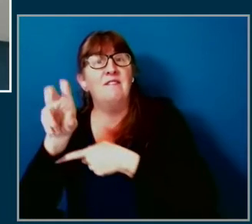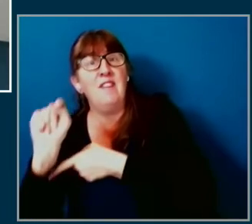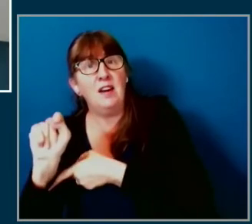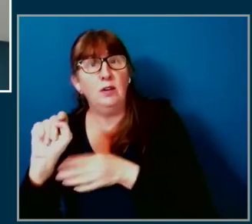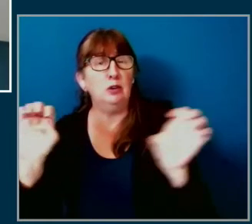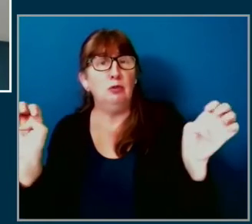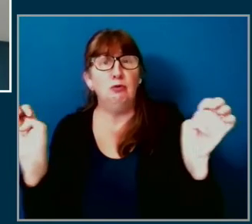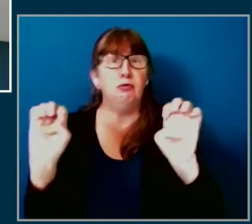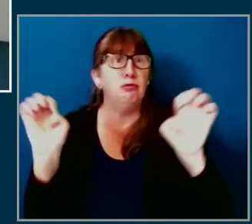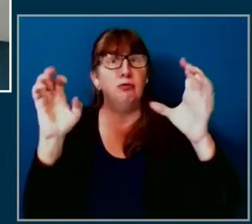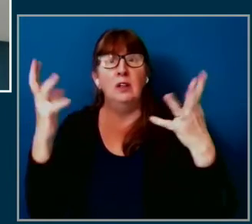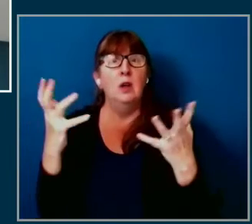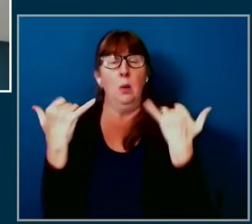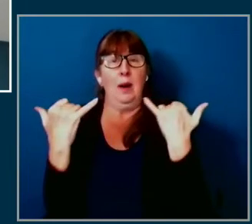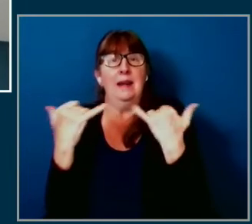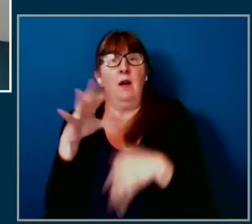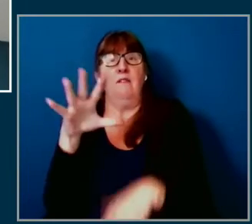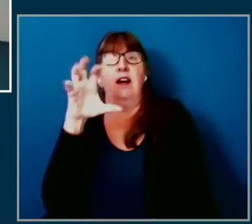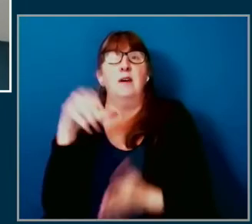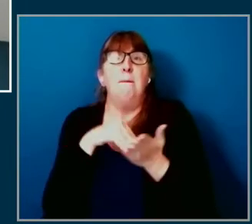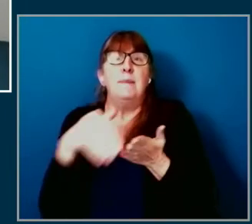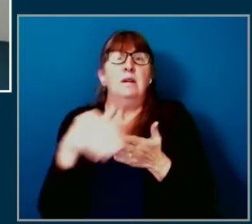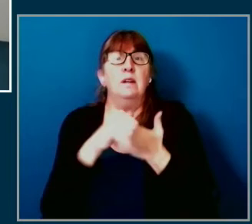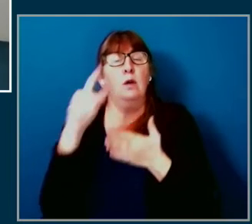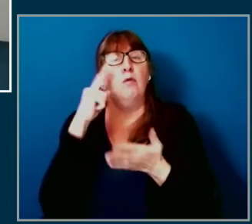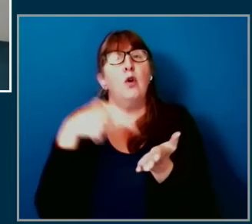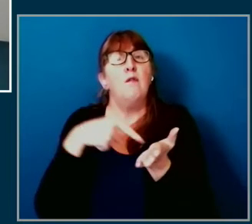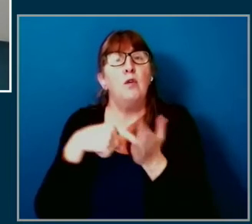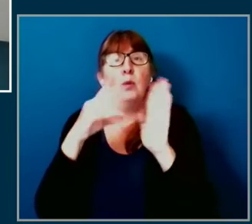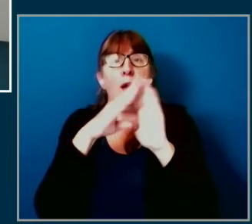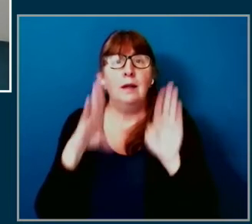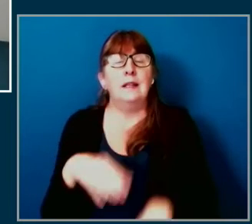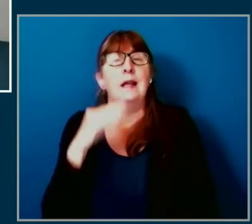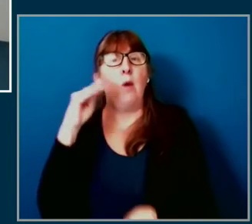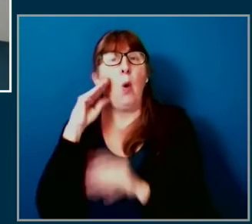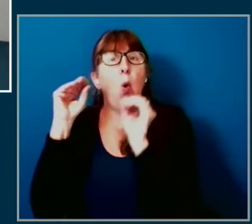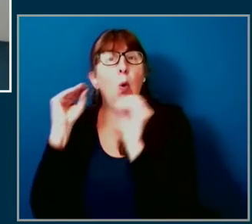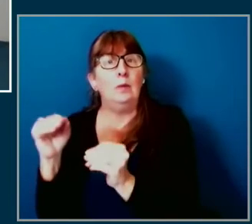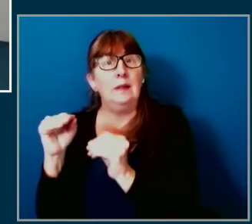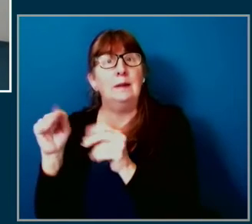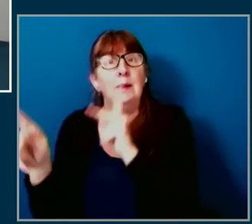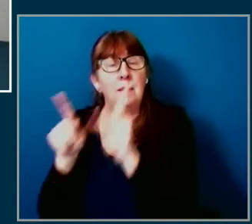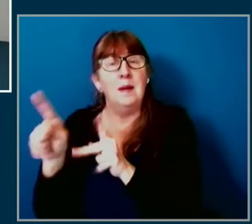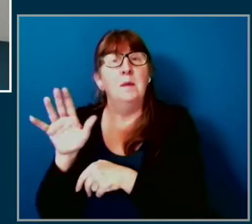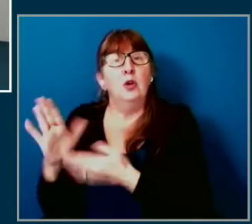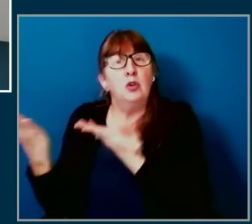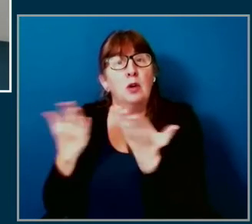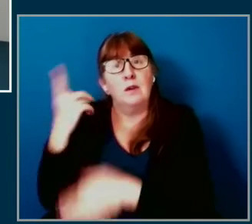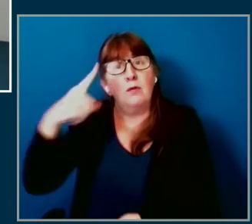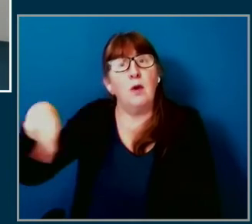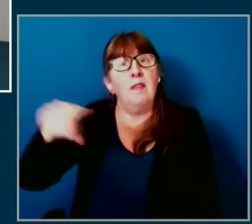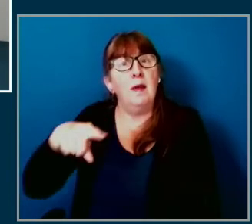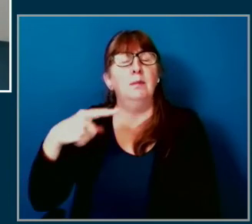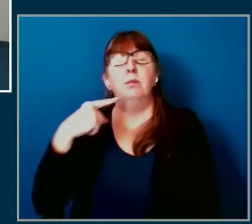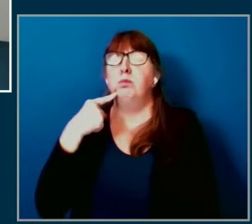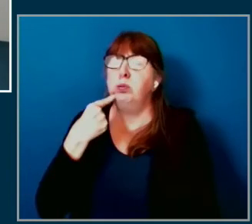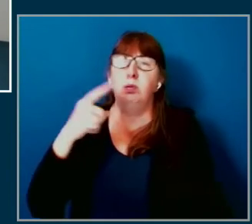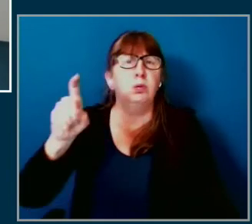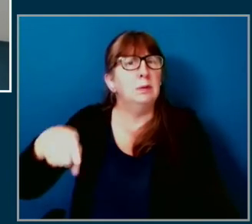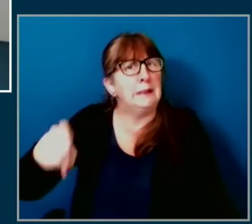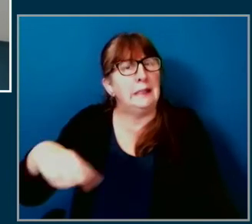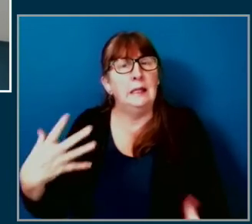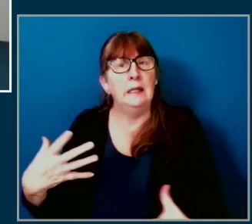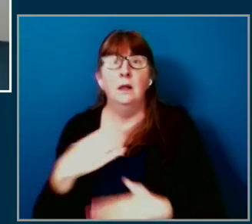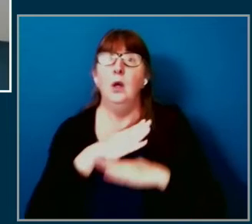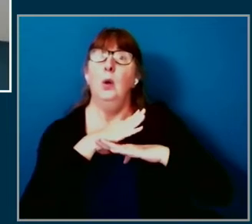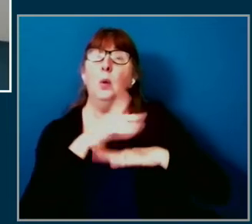billion in affordable housing and the homelessness services that we desperately need. We need to protect a woman's right to